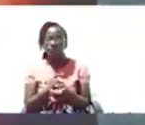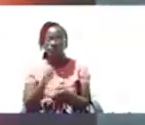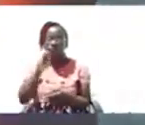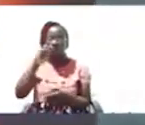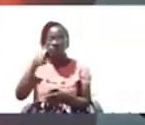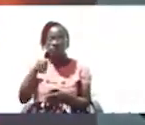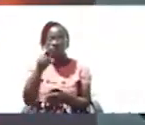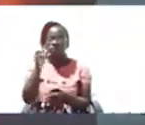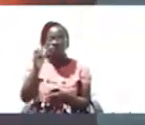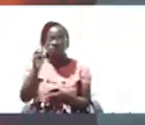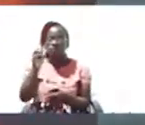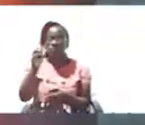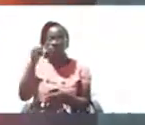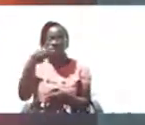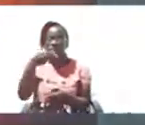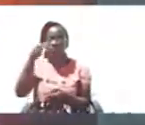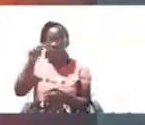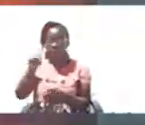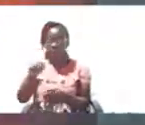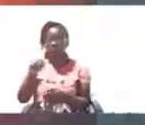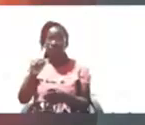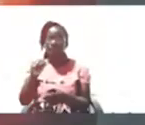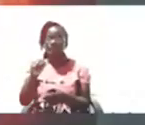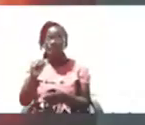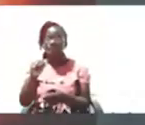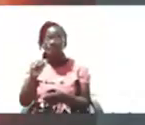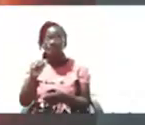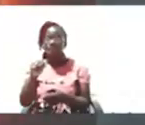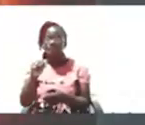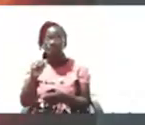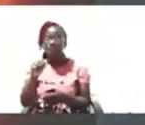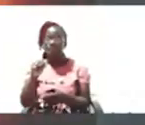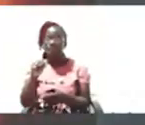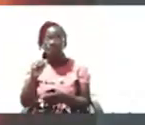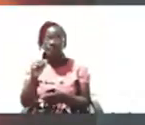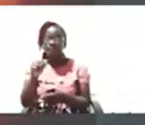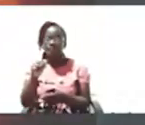From the Gospel according to John,